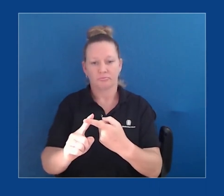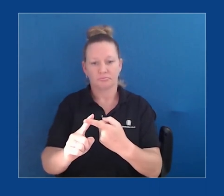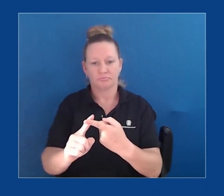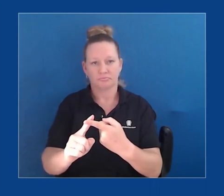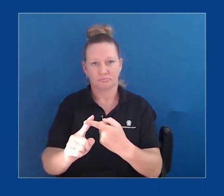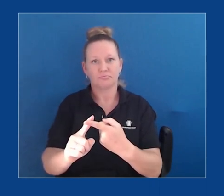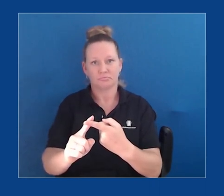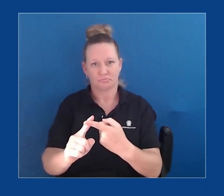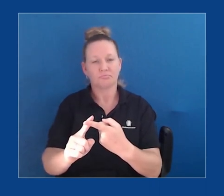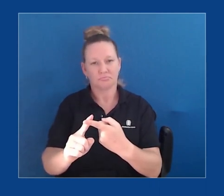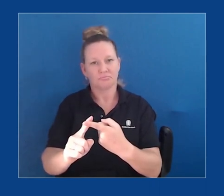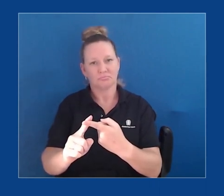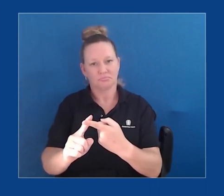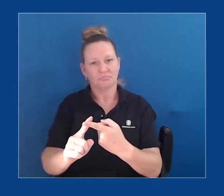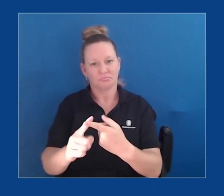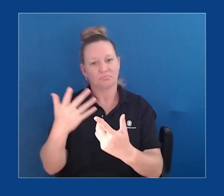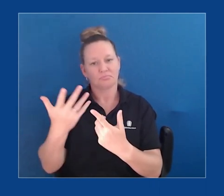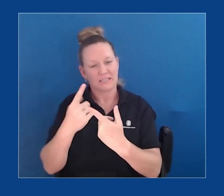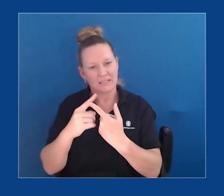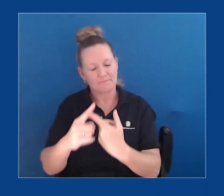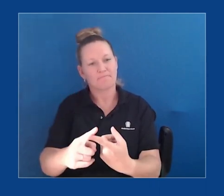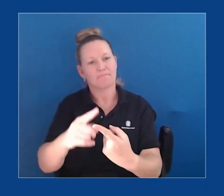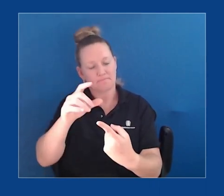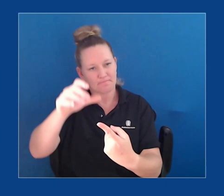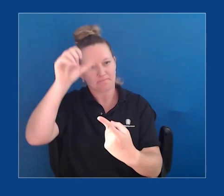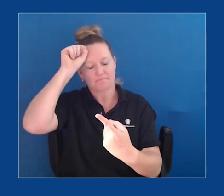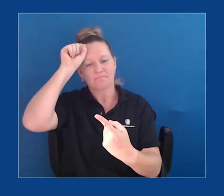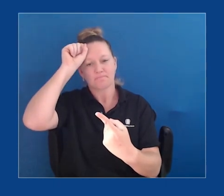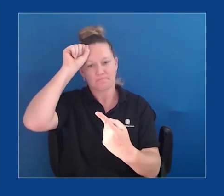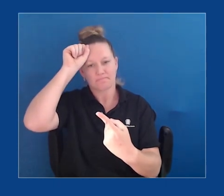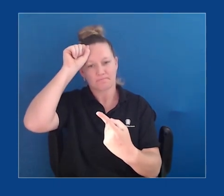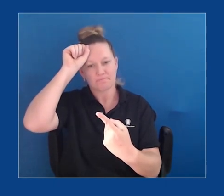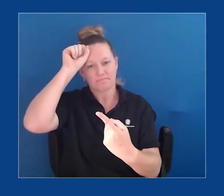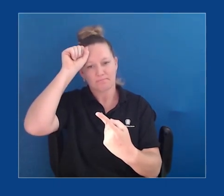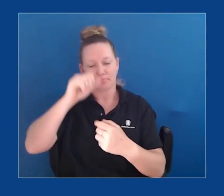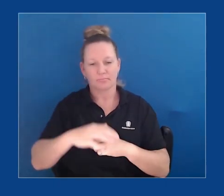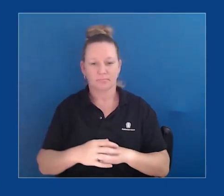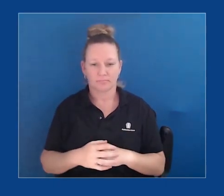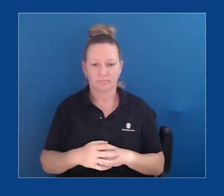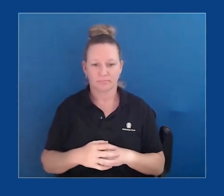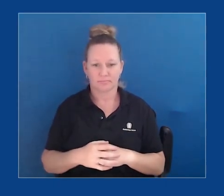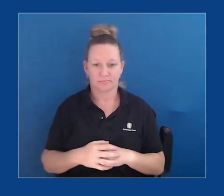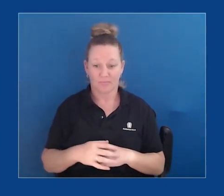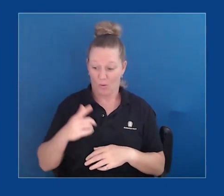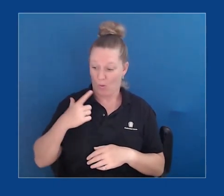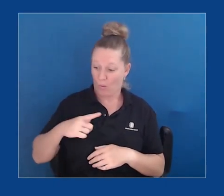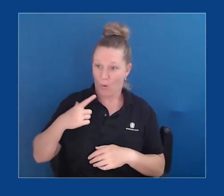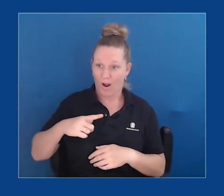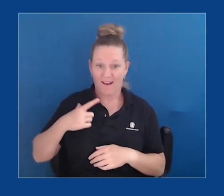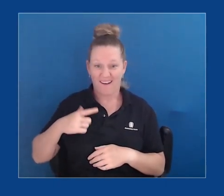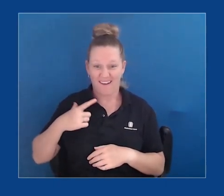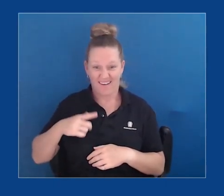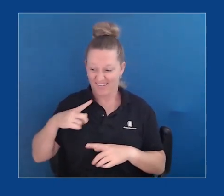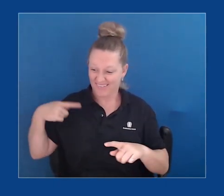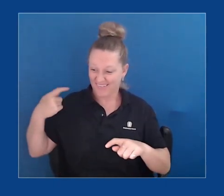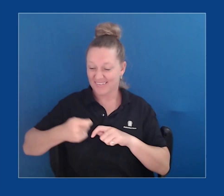kept in our memories. It's the reasons why we do this traditionally is because it's part of who